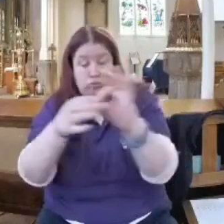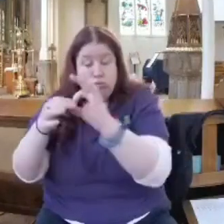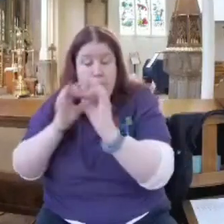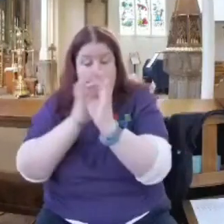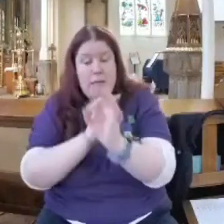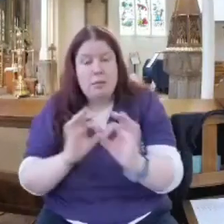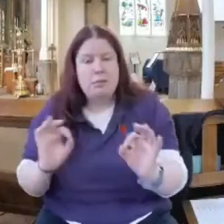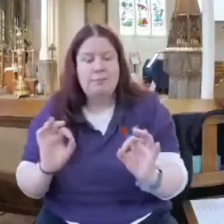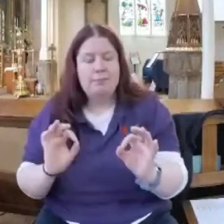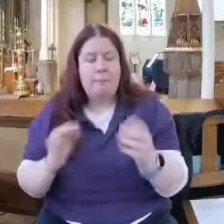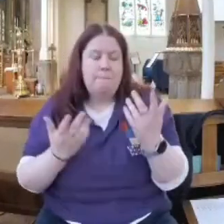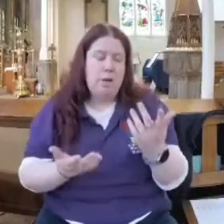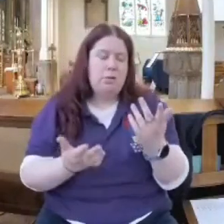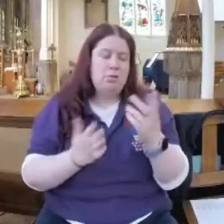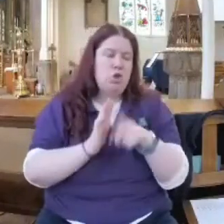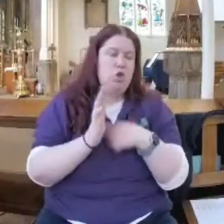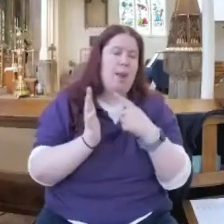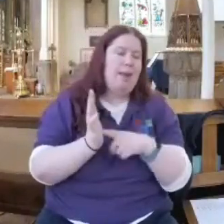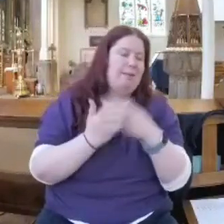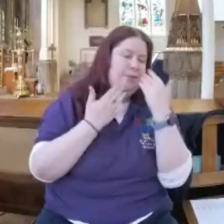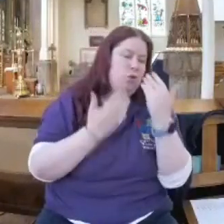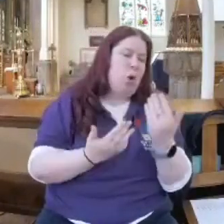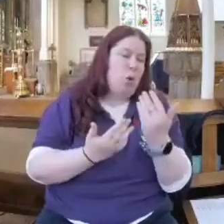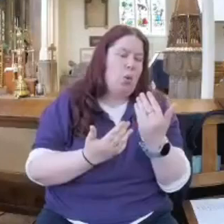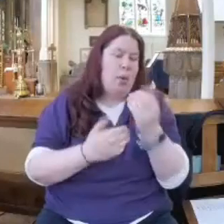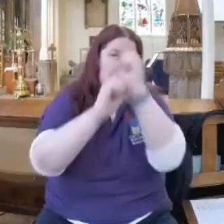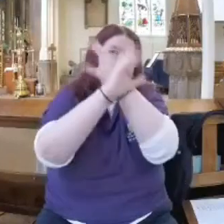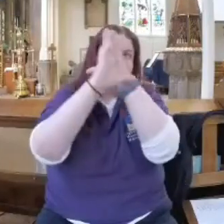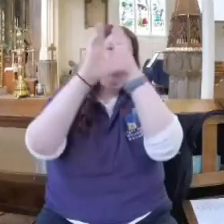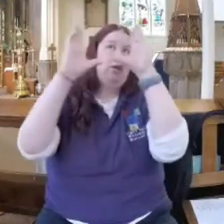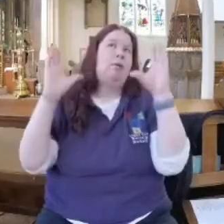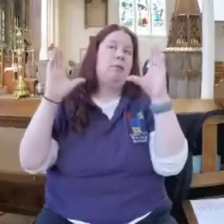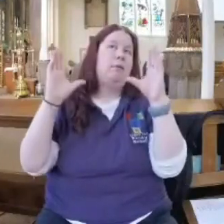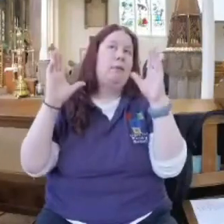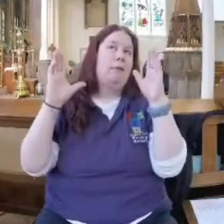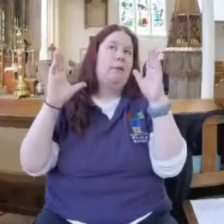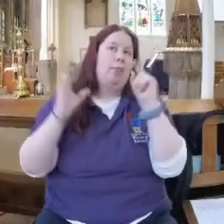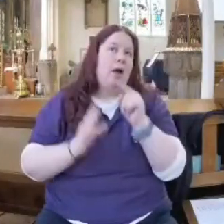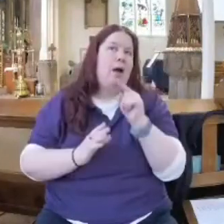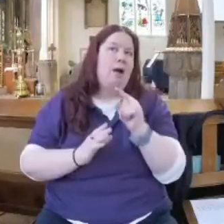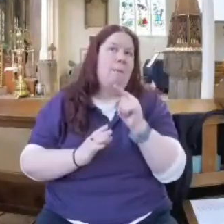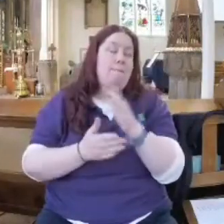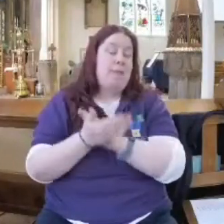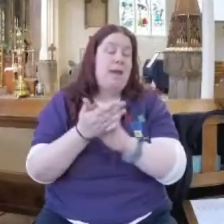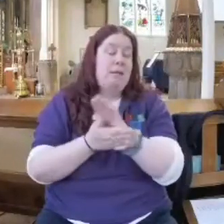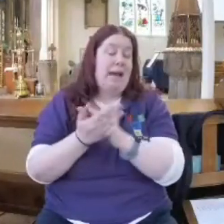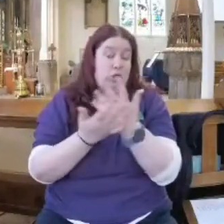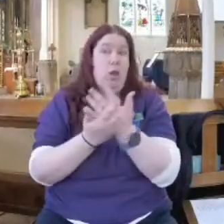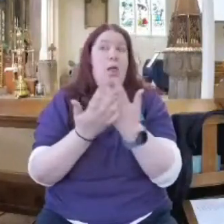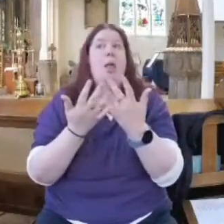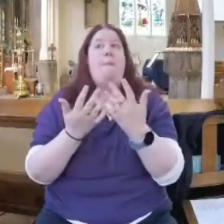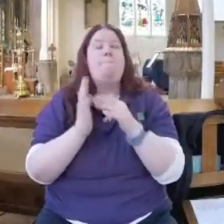no religion was actually the deaths of many tens, indeed hundreds of millions of people.